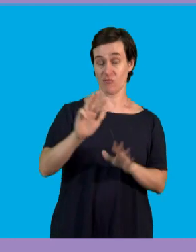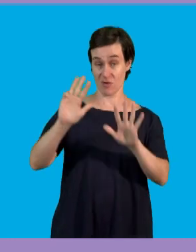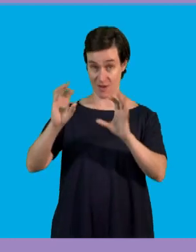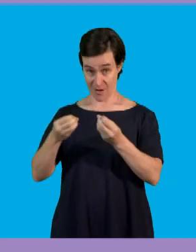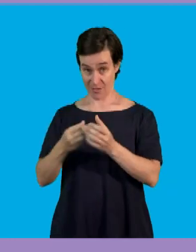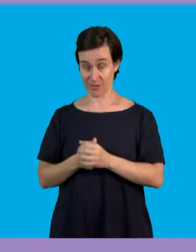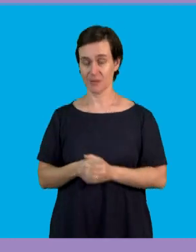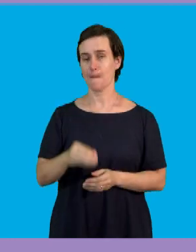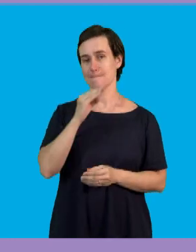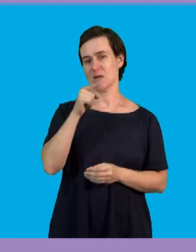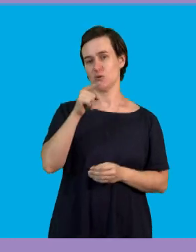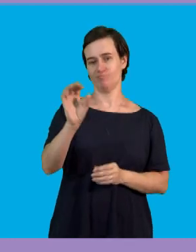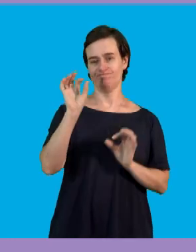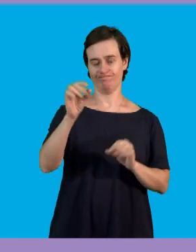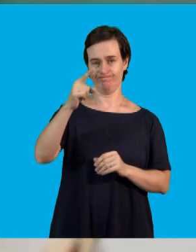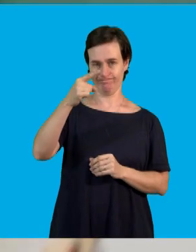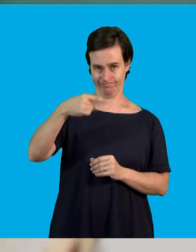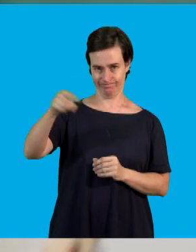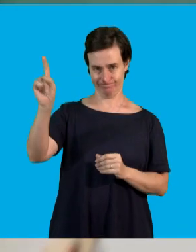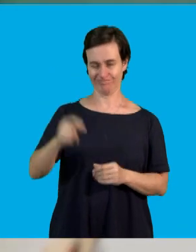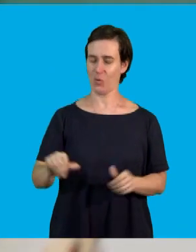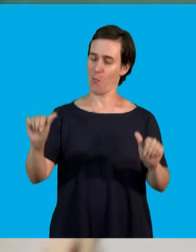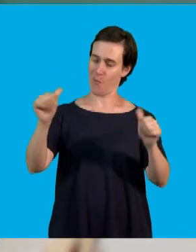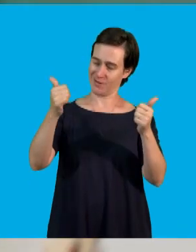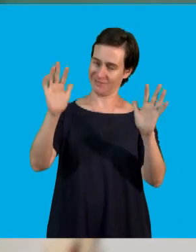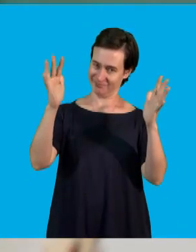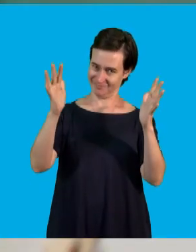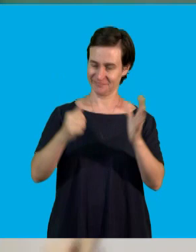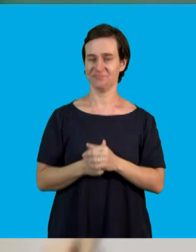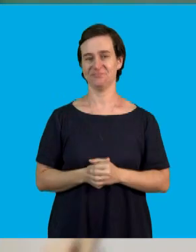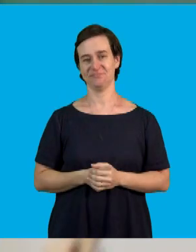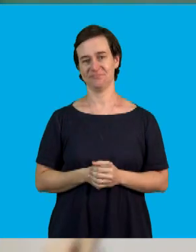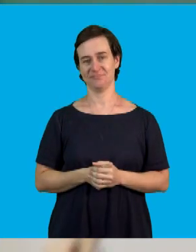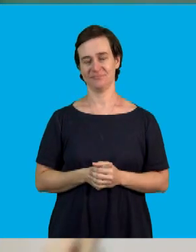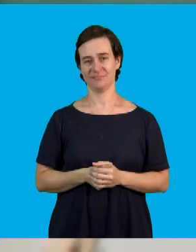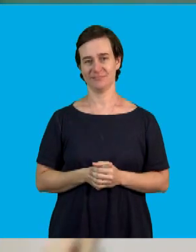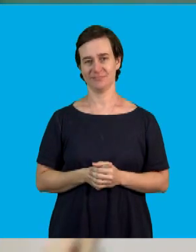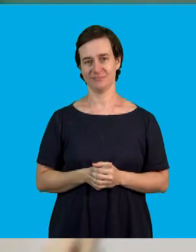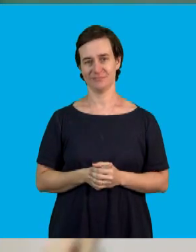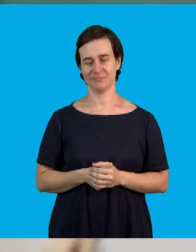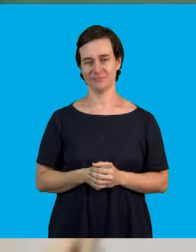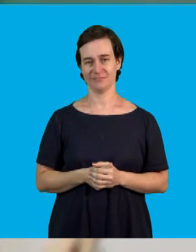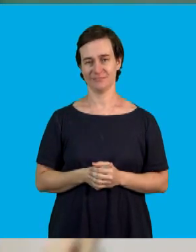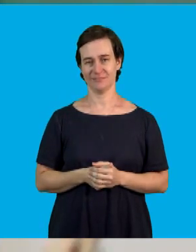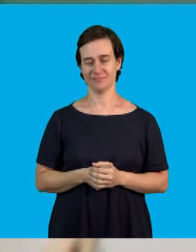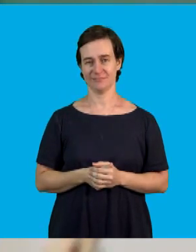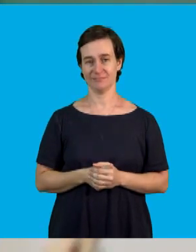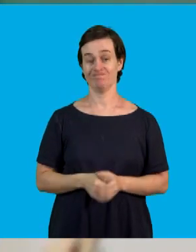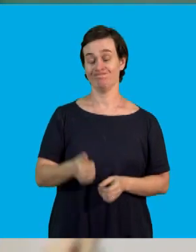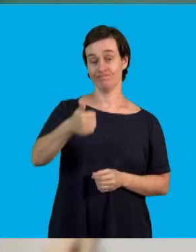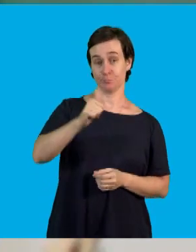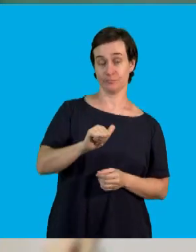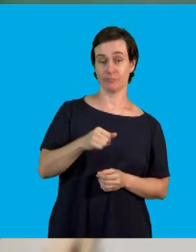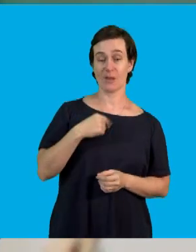12,390, then you are absolutely correct. Well done to you. Okay, let us go on to finding the highest